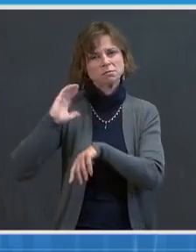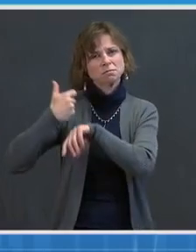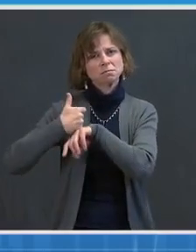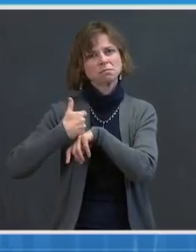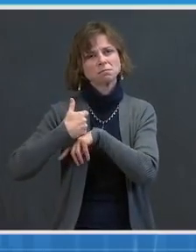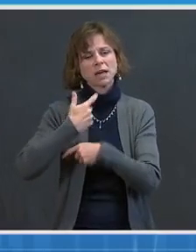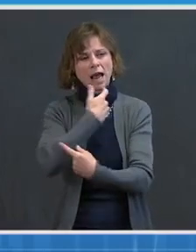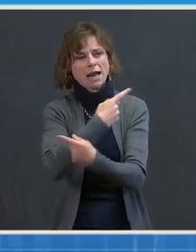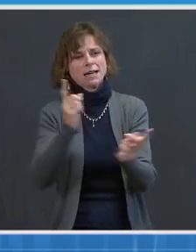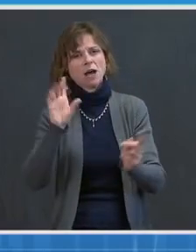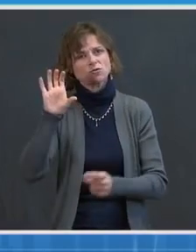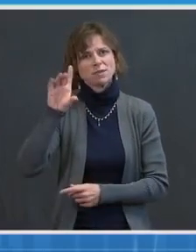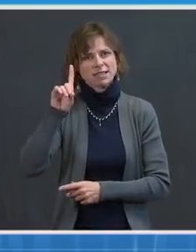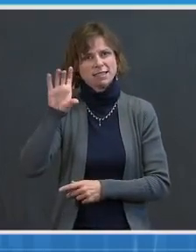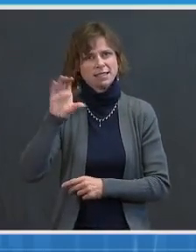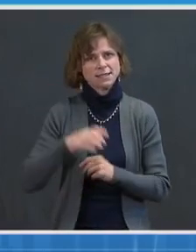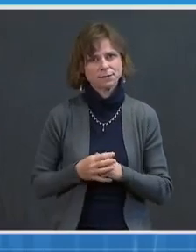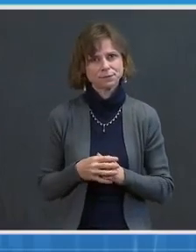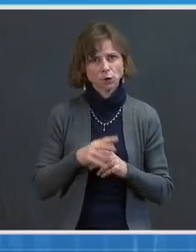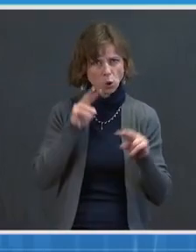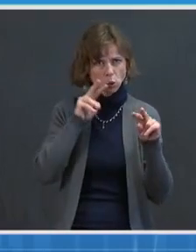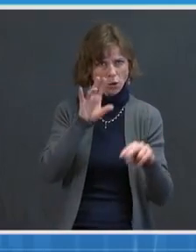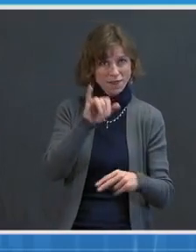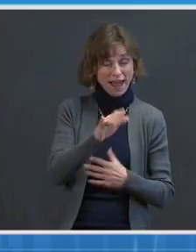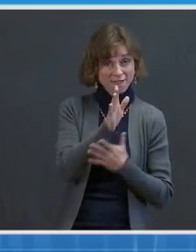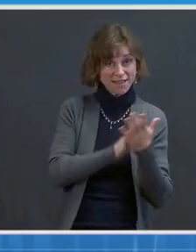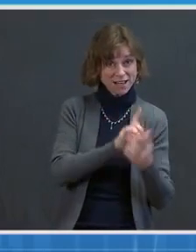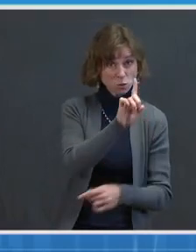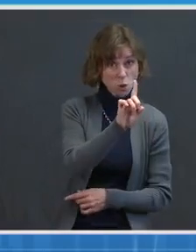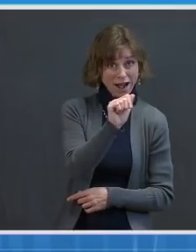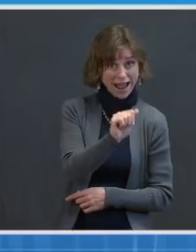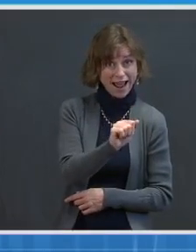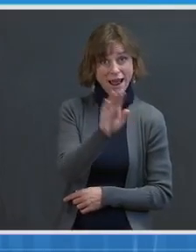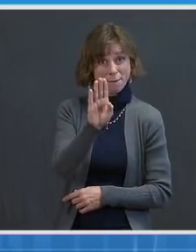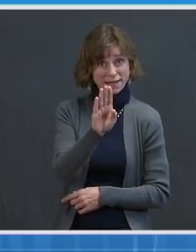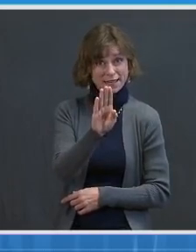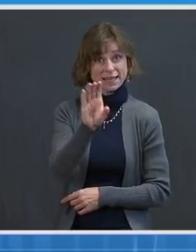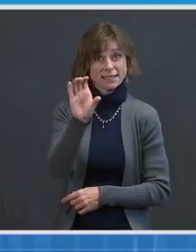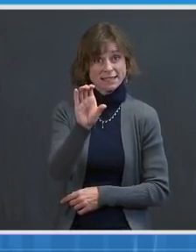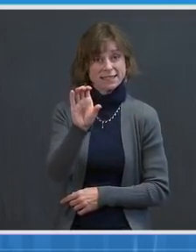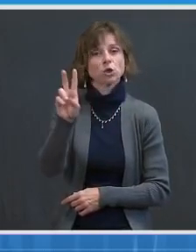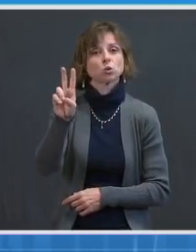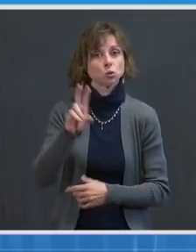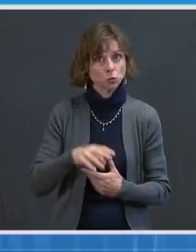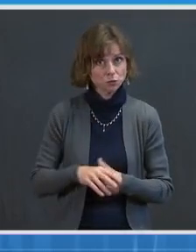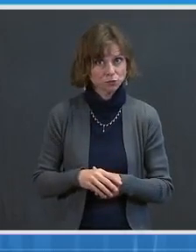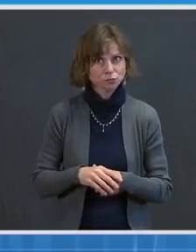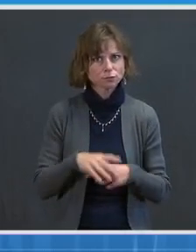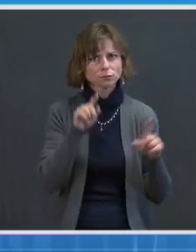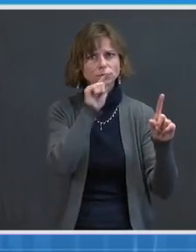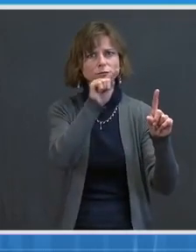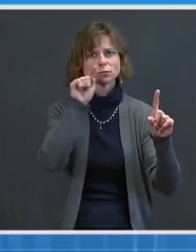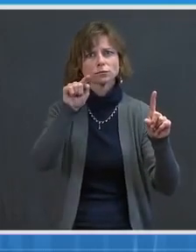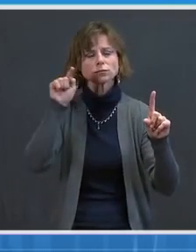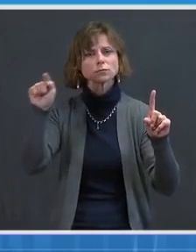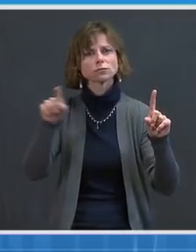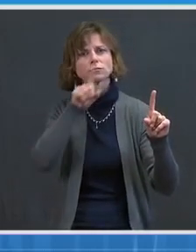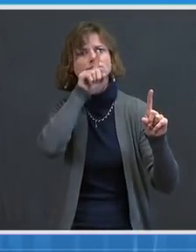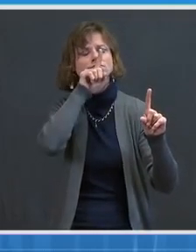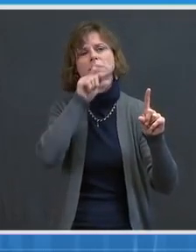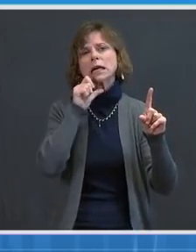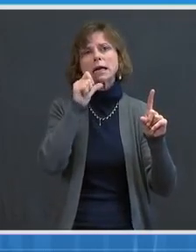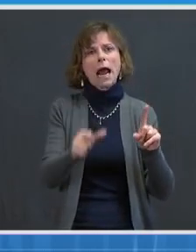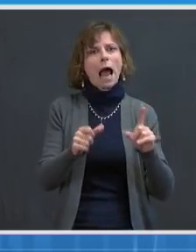CDC. If you look at these from the phase 1A, B, C, and 2, what is not specifically